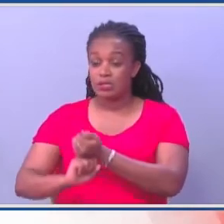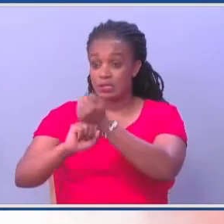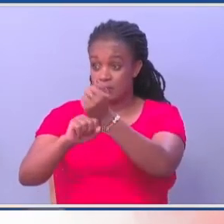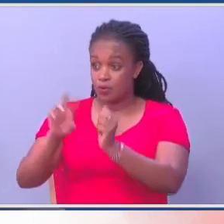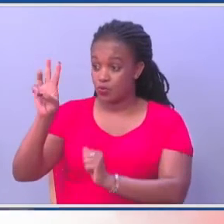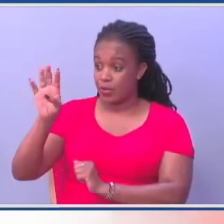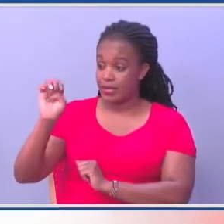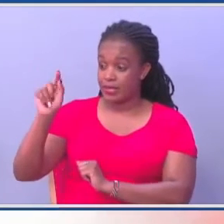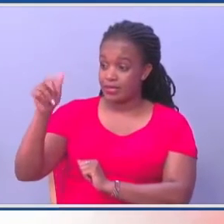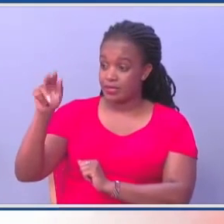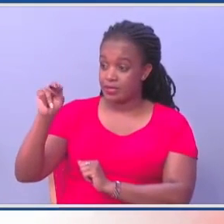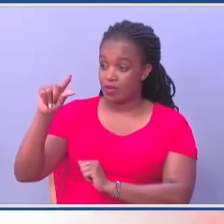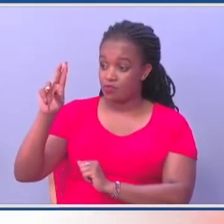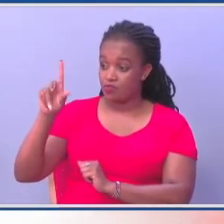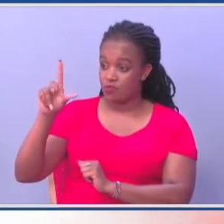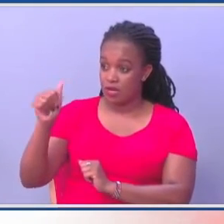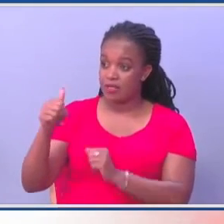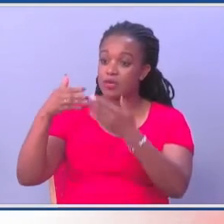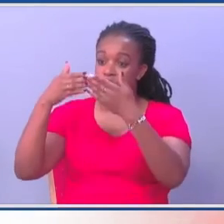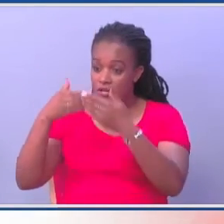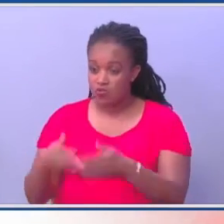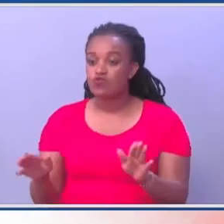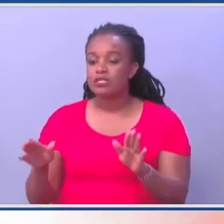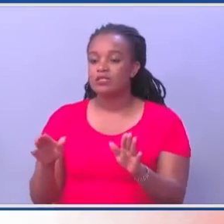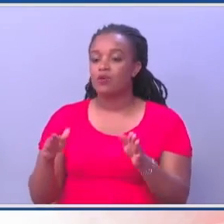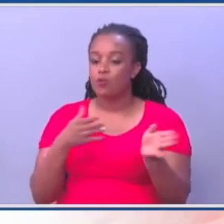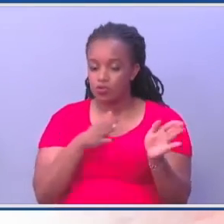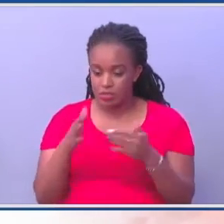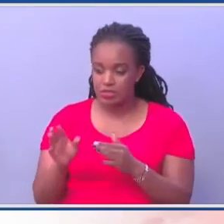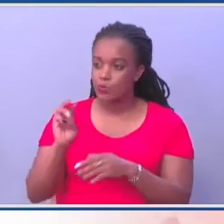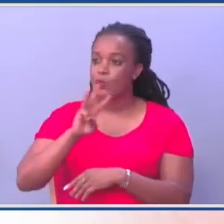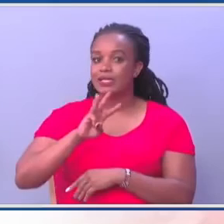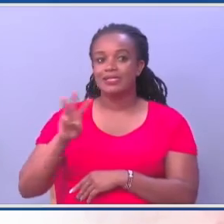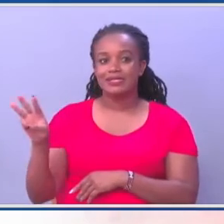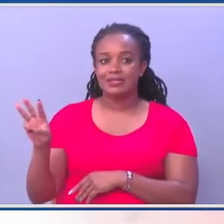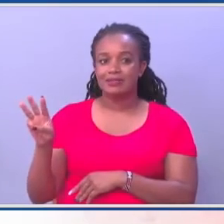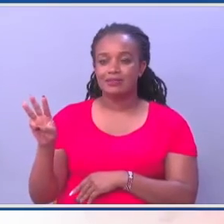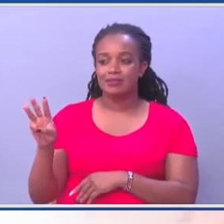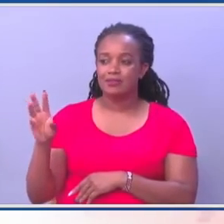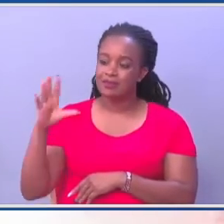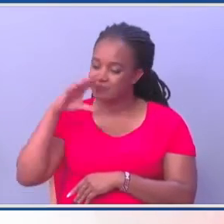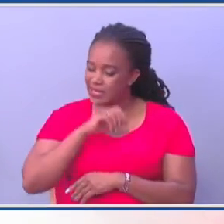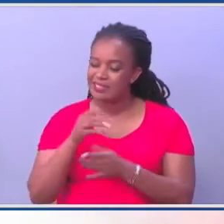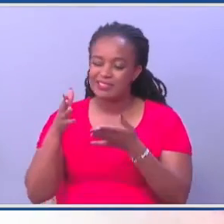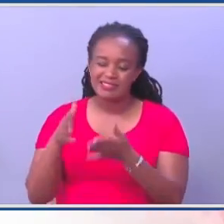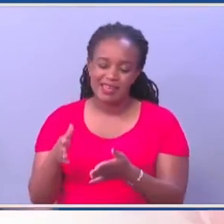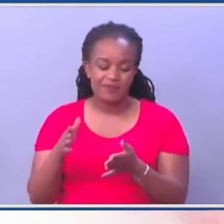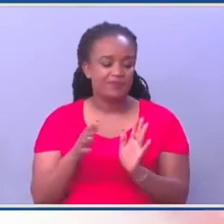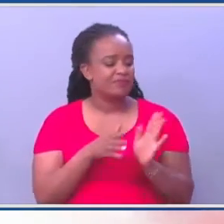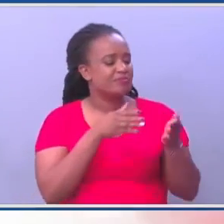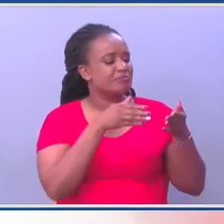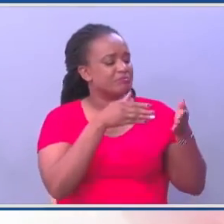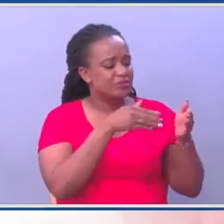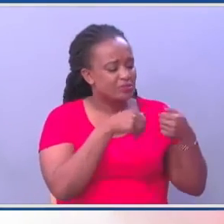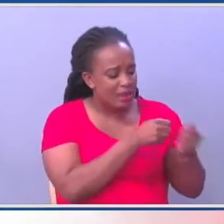to lose the ground in Western? So their absence was strategic in your interpretation again? Not my